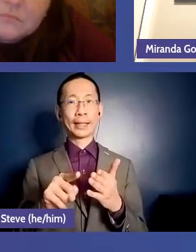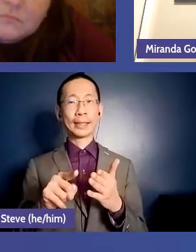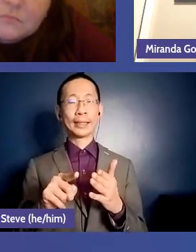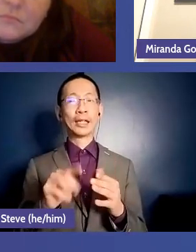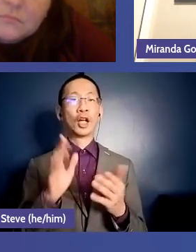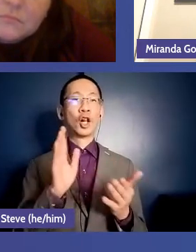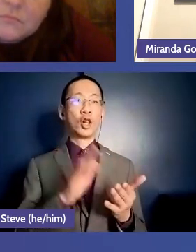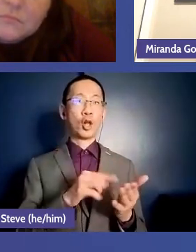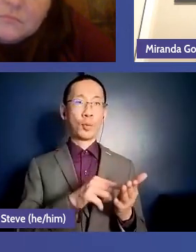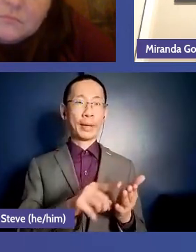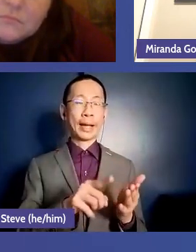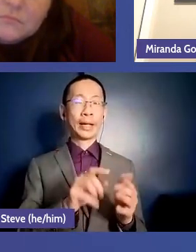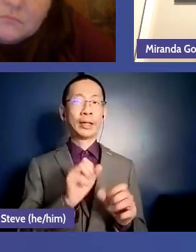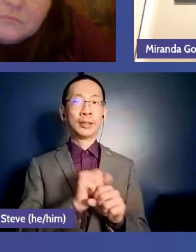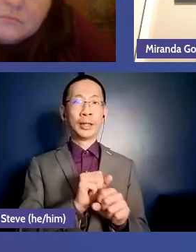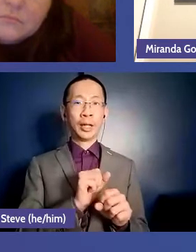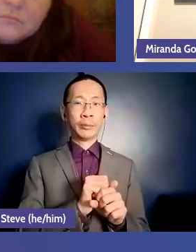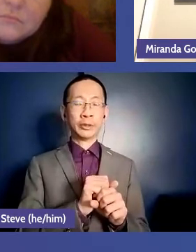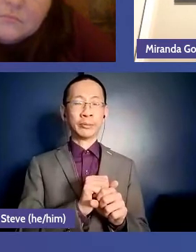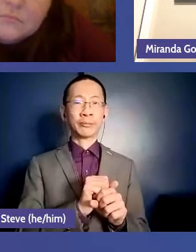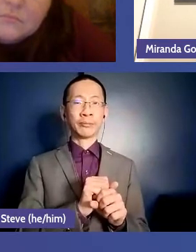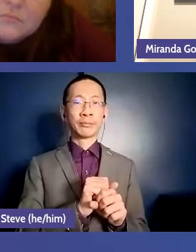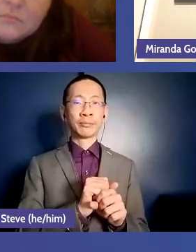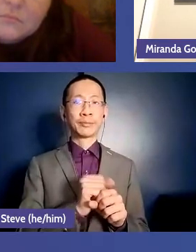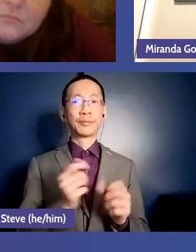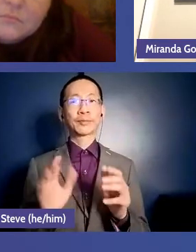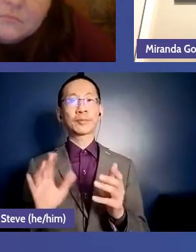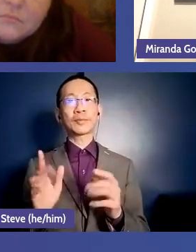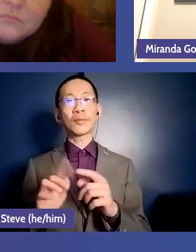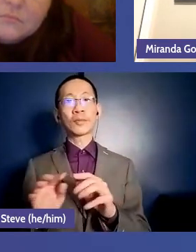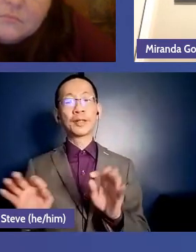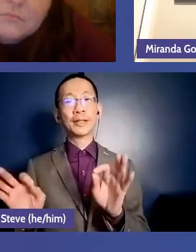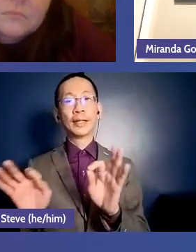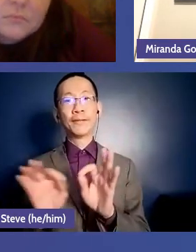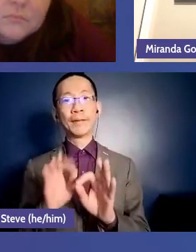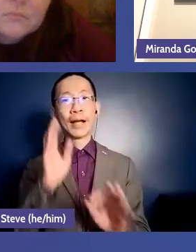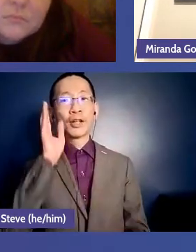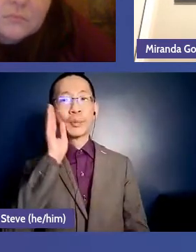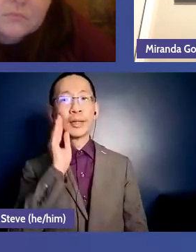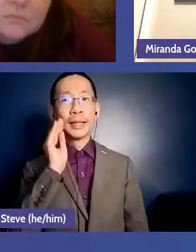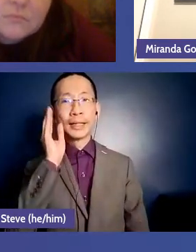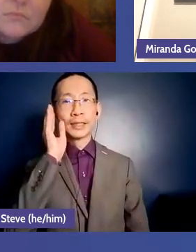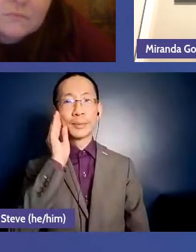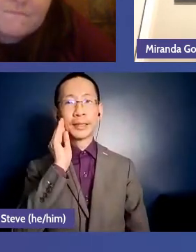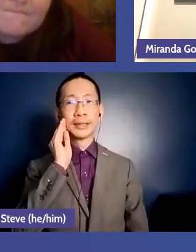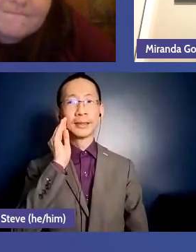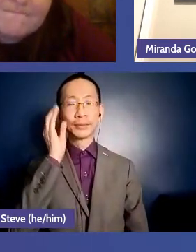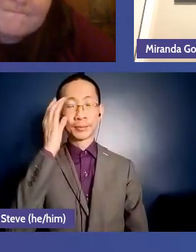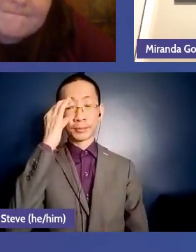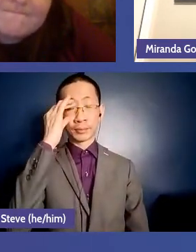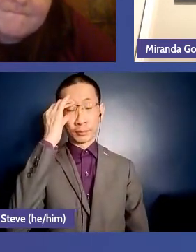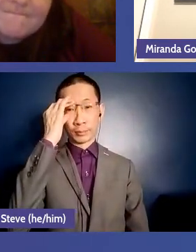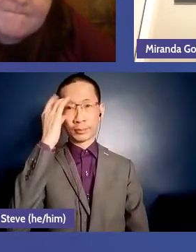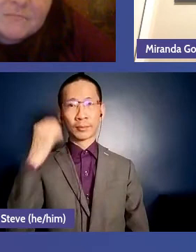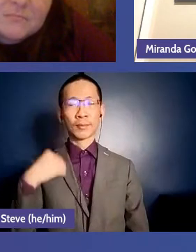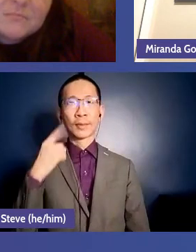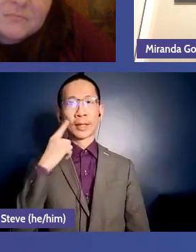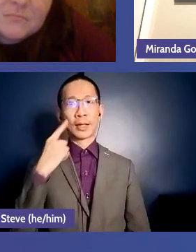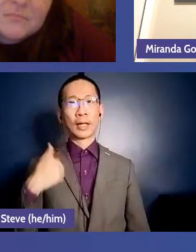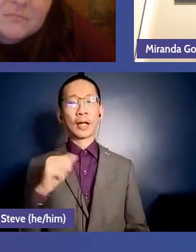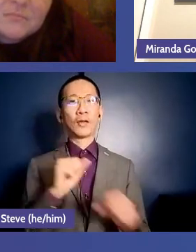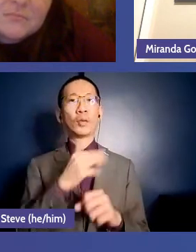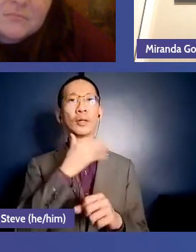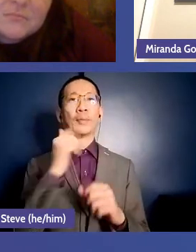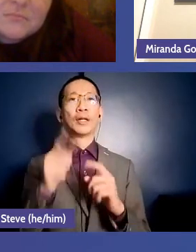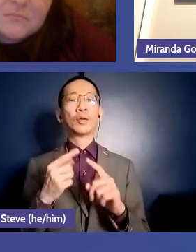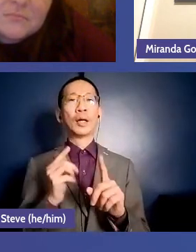low paid labor versus invaluable experience. I think I have worked best when my